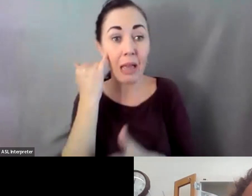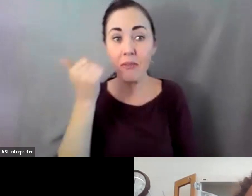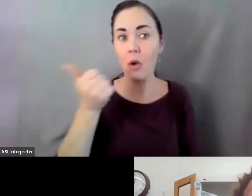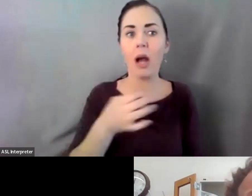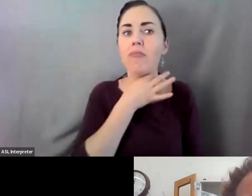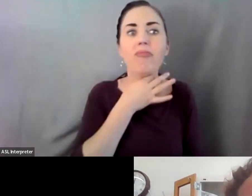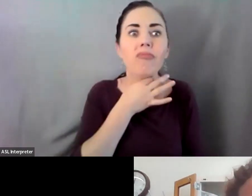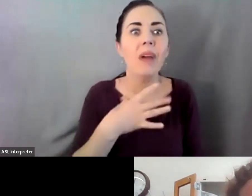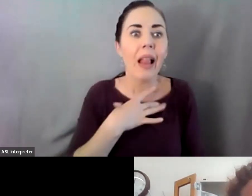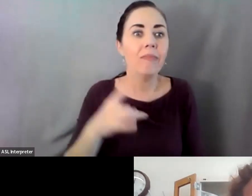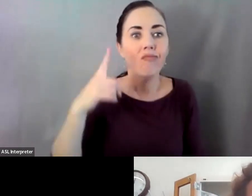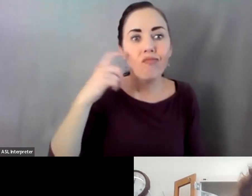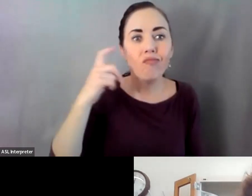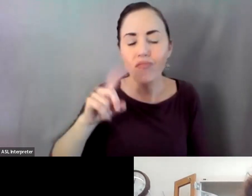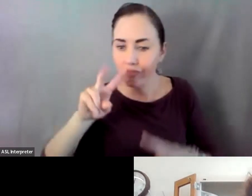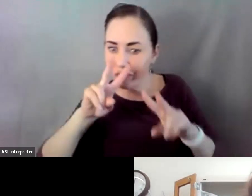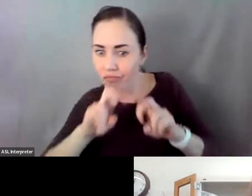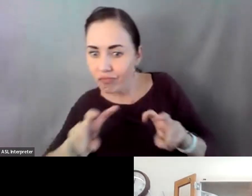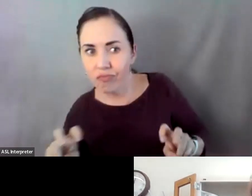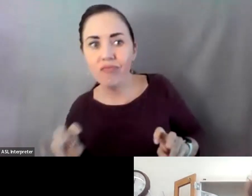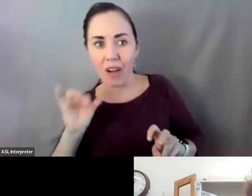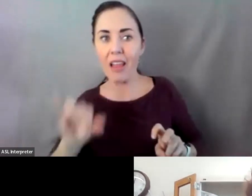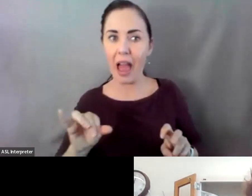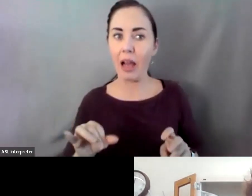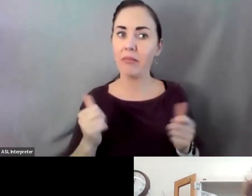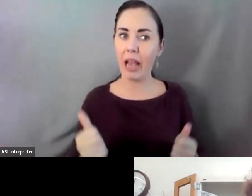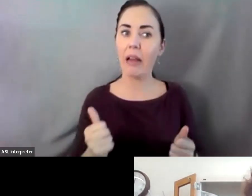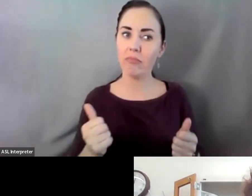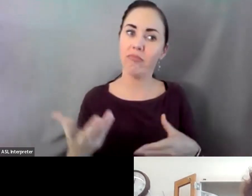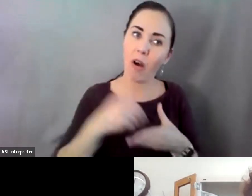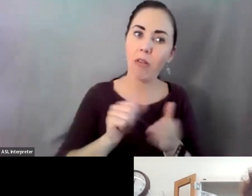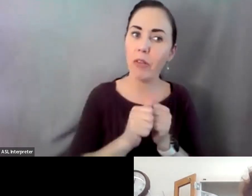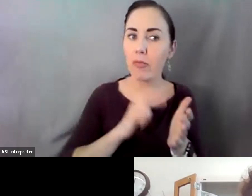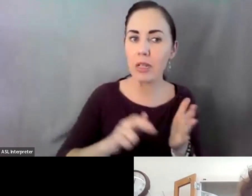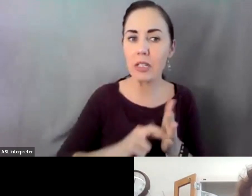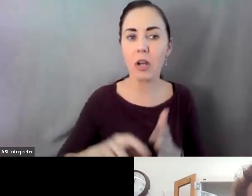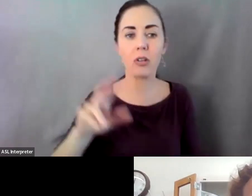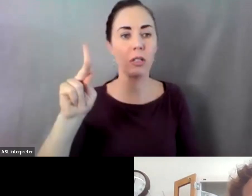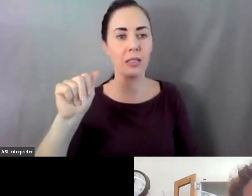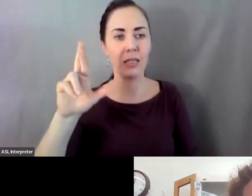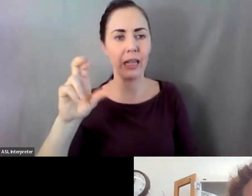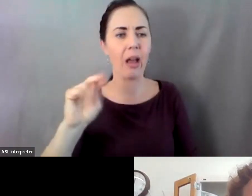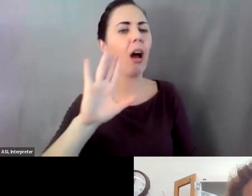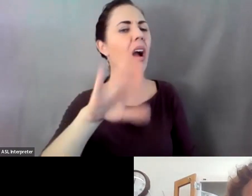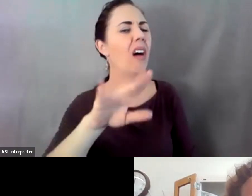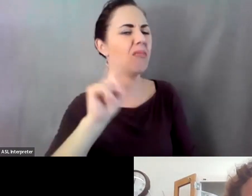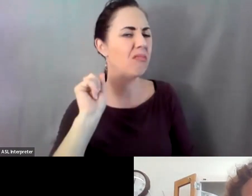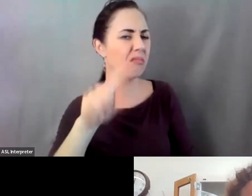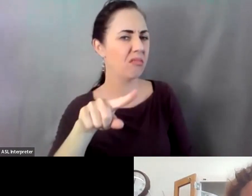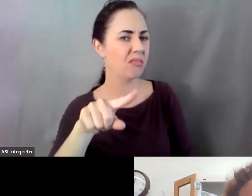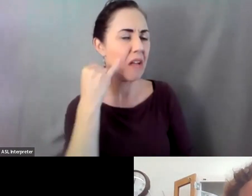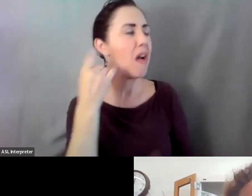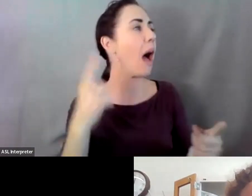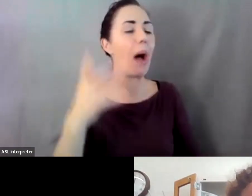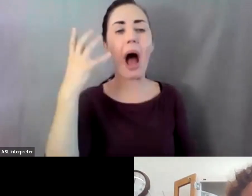mysteries. Oh, wow, that's really neat. Well, question for you, because I've always wondered this. If I go out on a hike